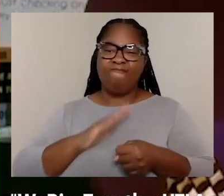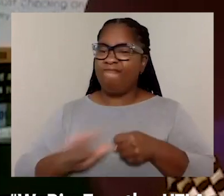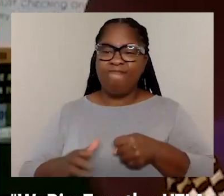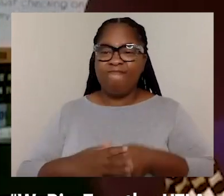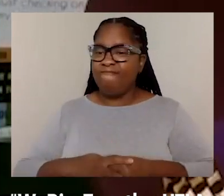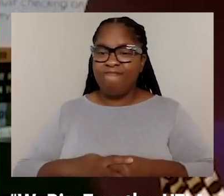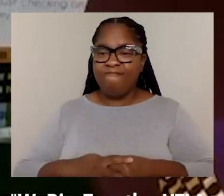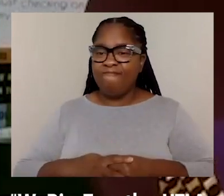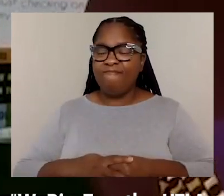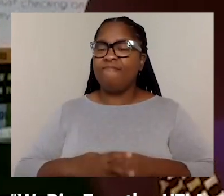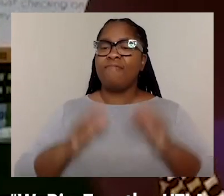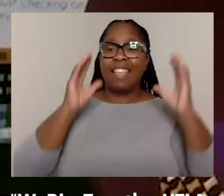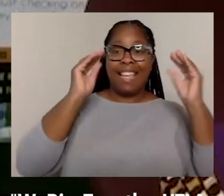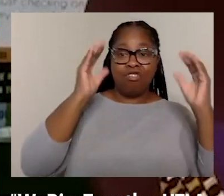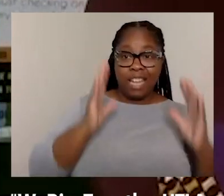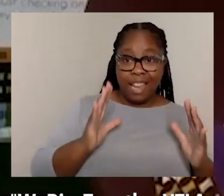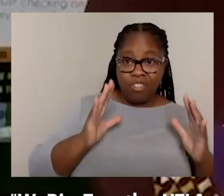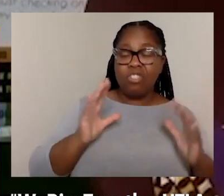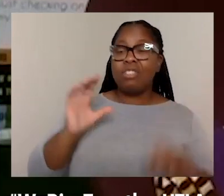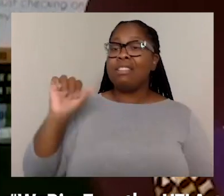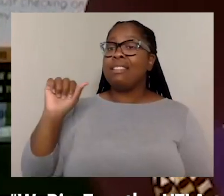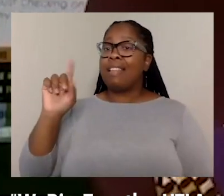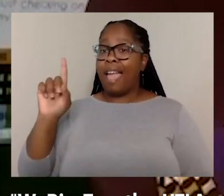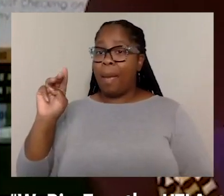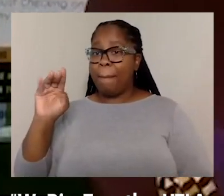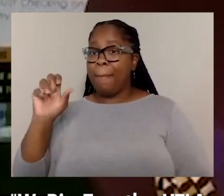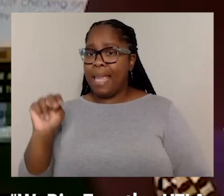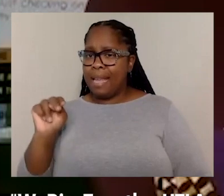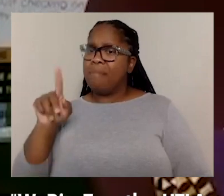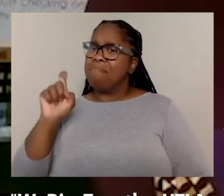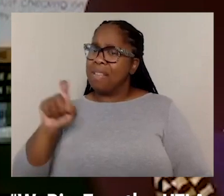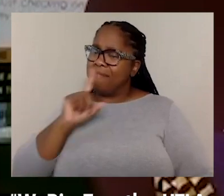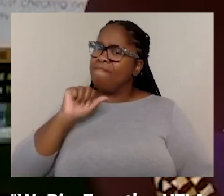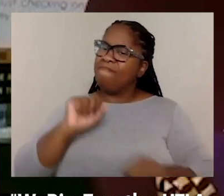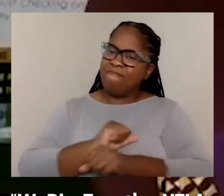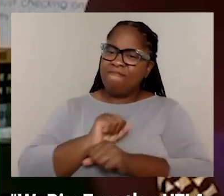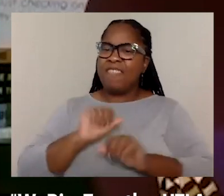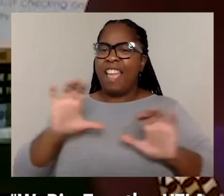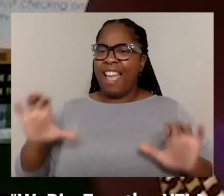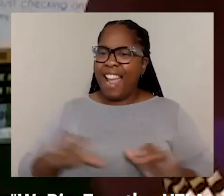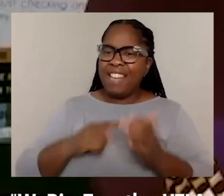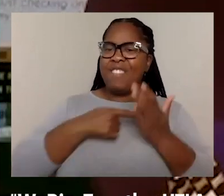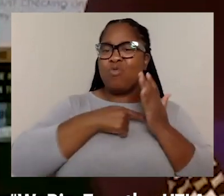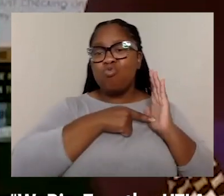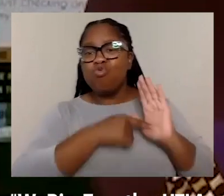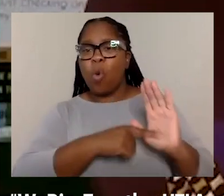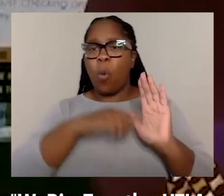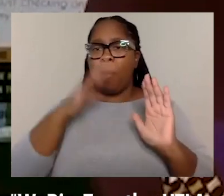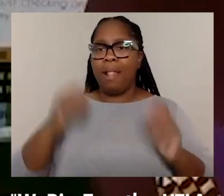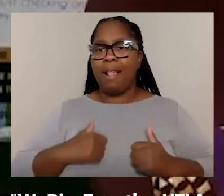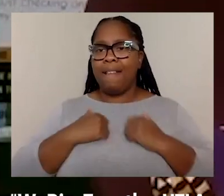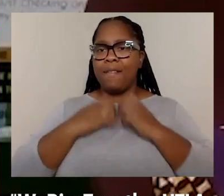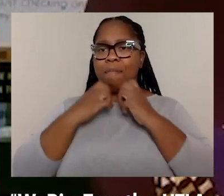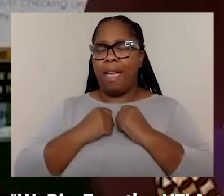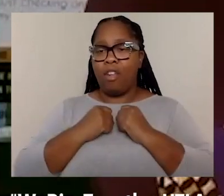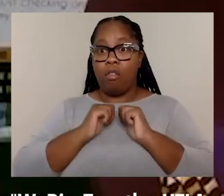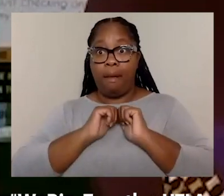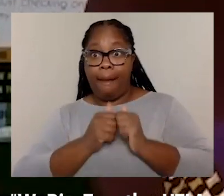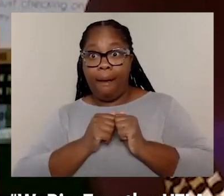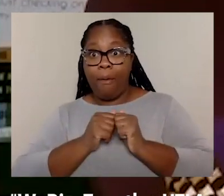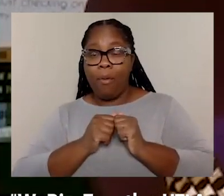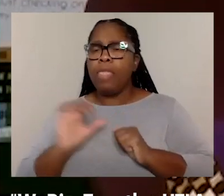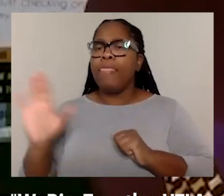Educators and administrators must actively show it in their work in creating and